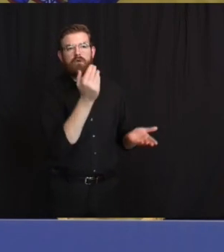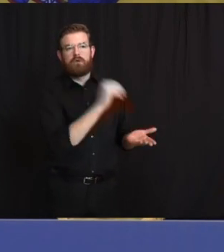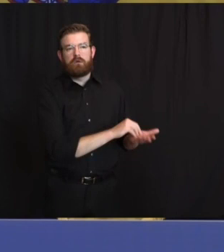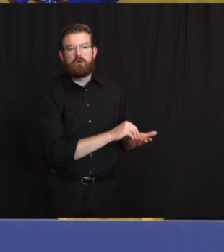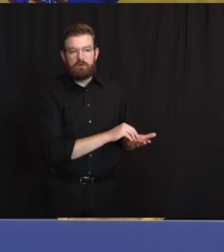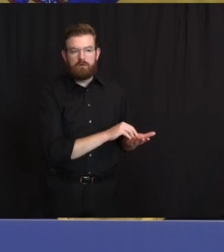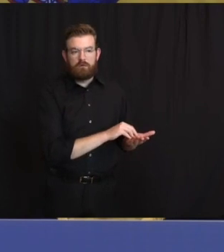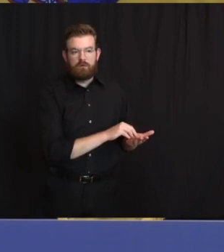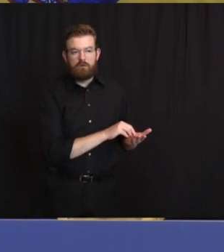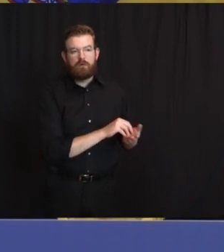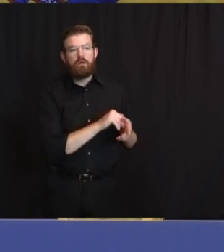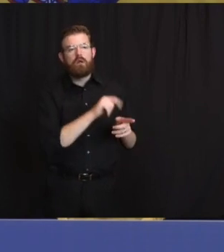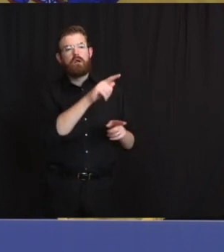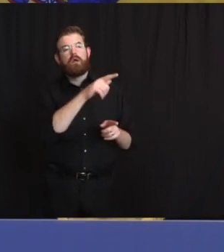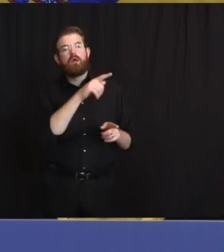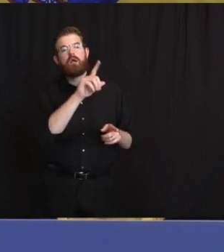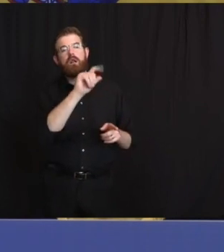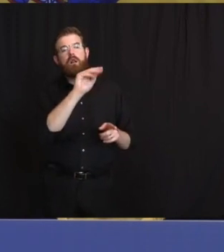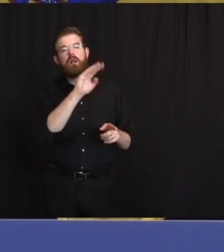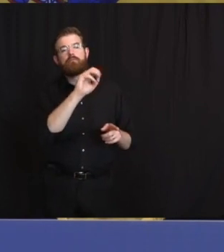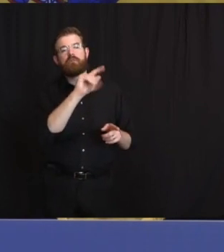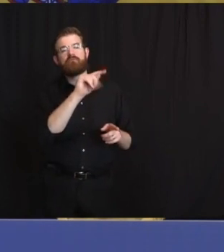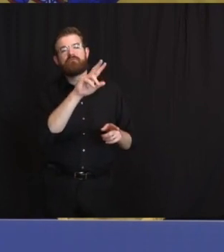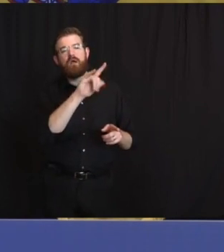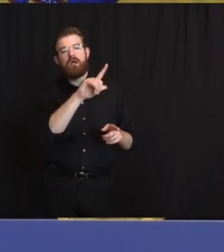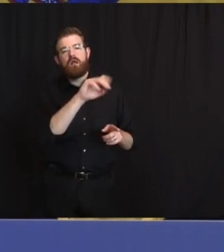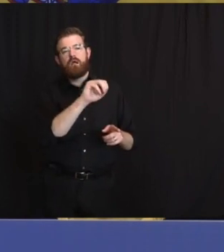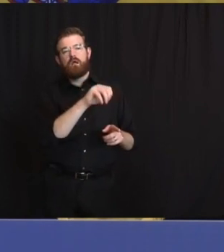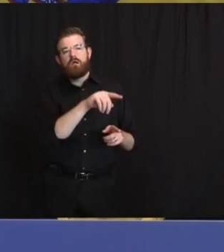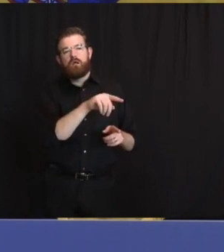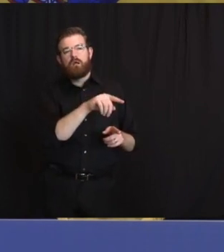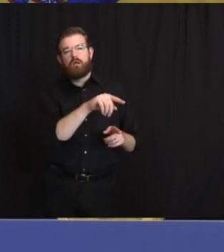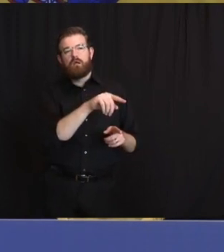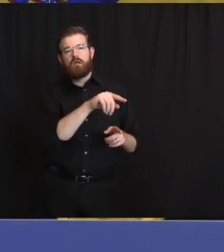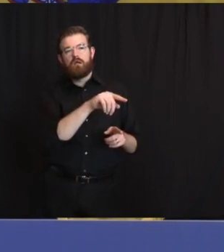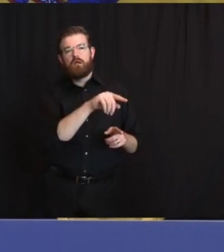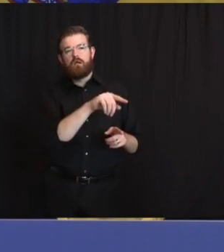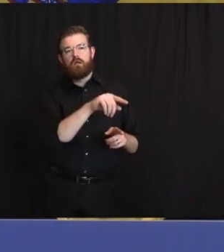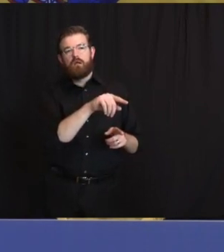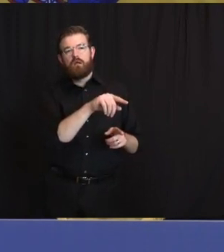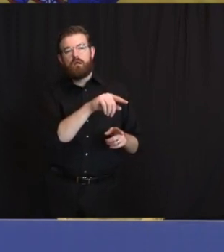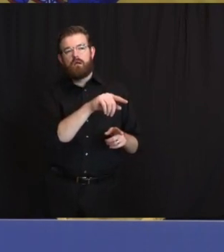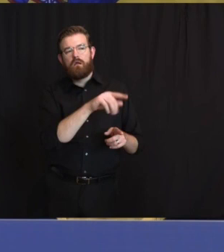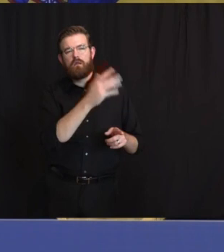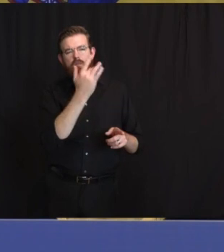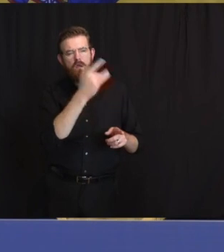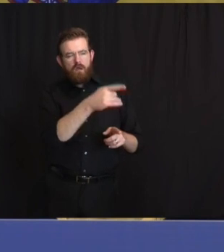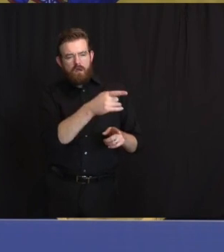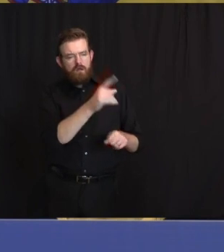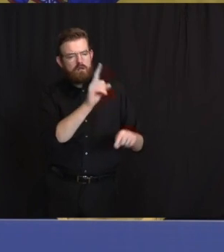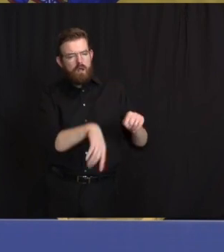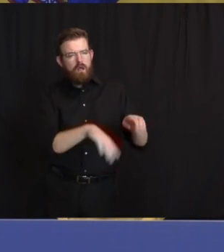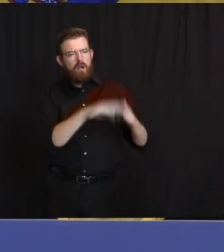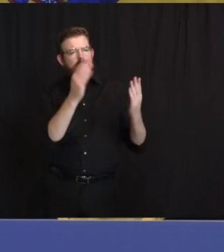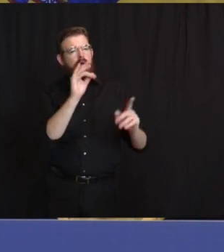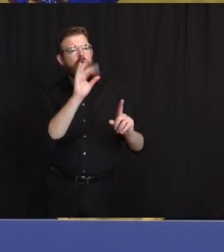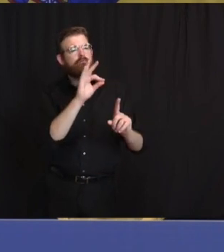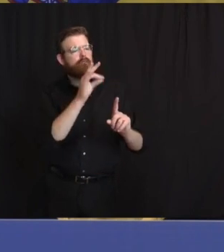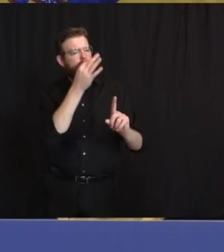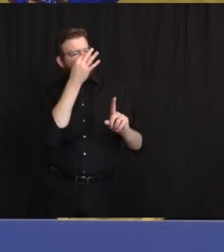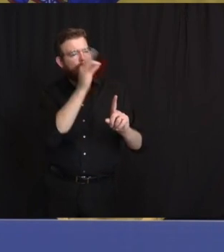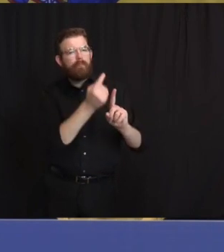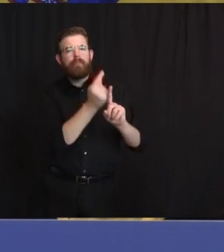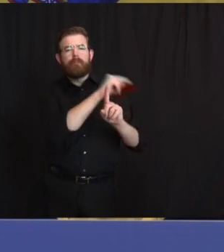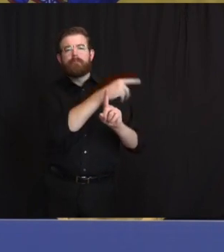We cannot ignore the world around us. And I mentioned earlier, a lot of this is on us, and a lot of it